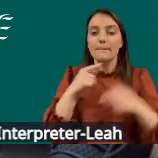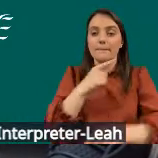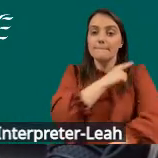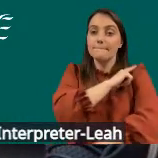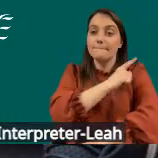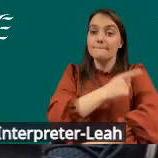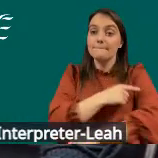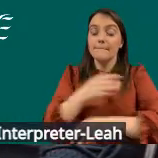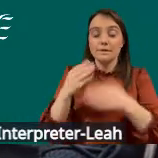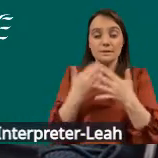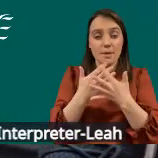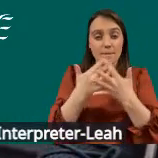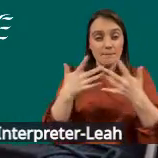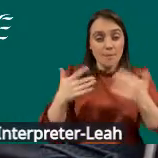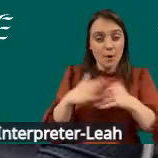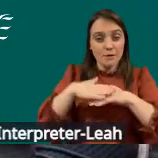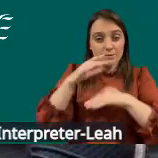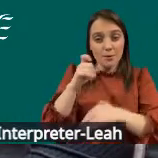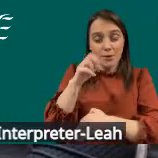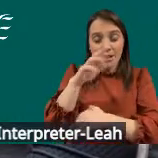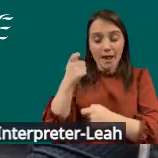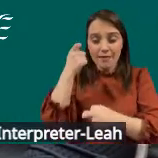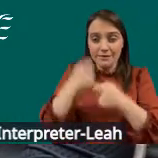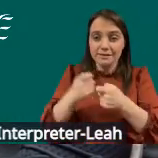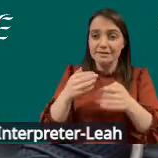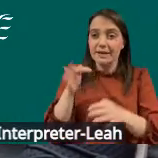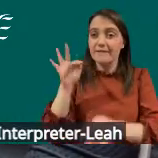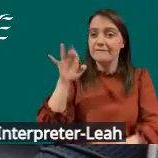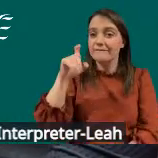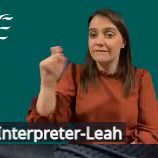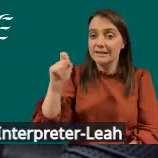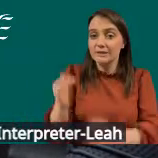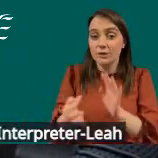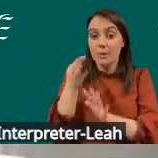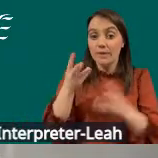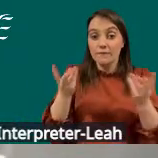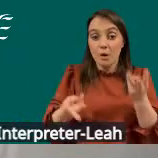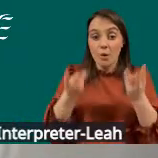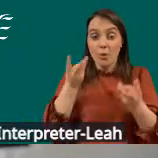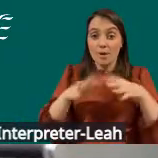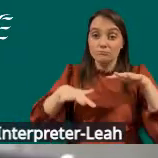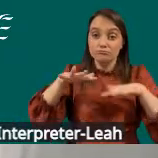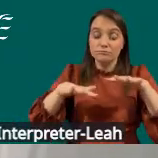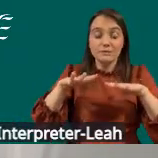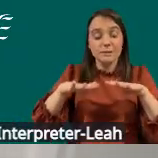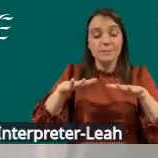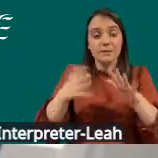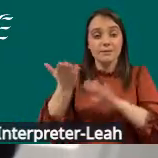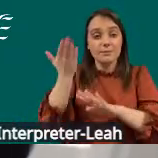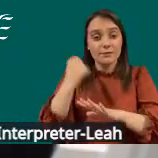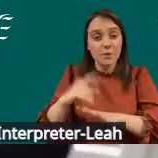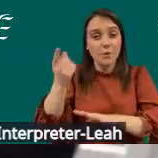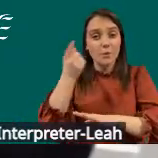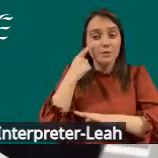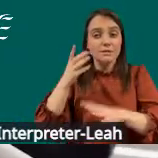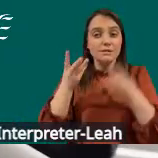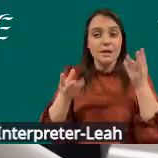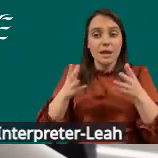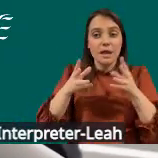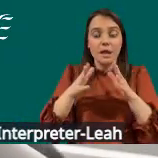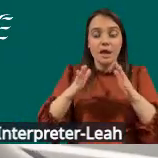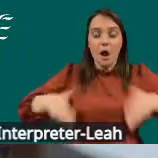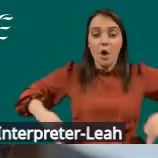calories than fat, and even if our weight stays around the same as it was before, then we may notice our waists are getting a bit